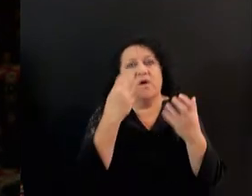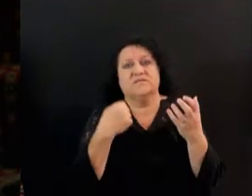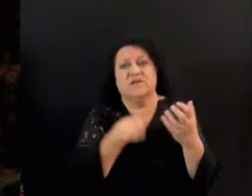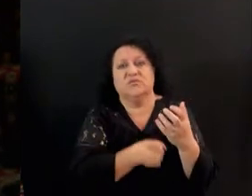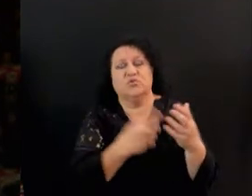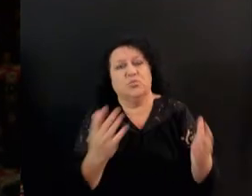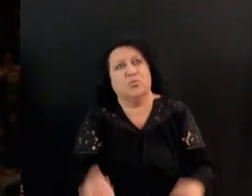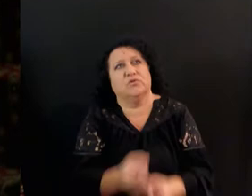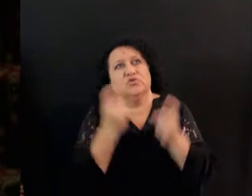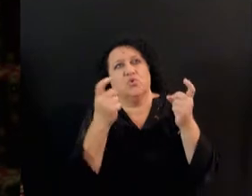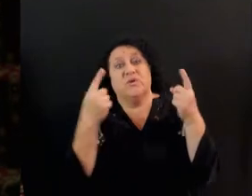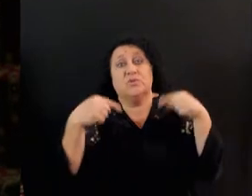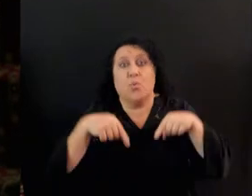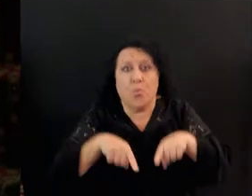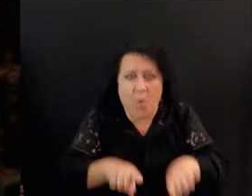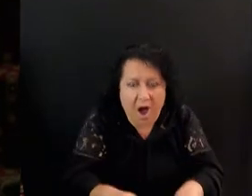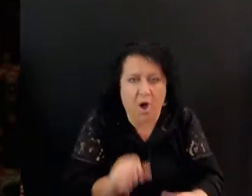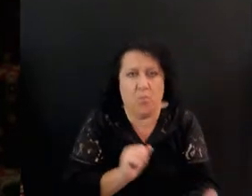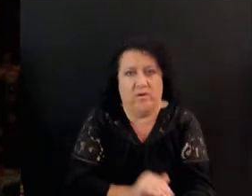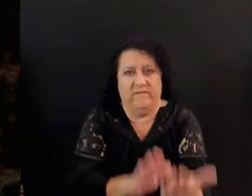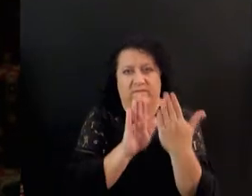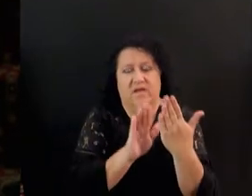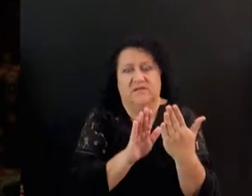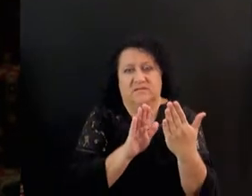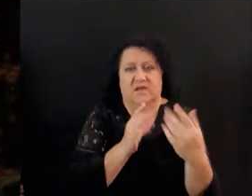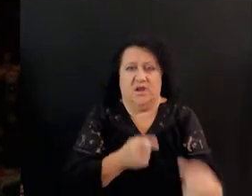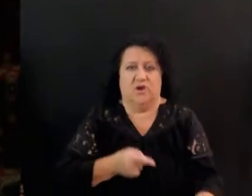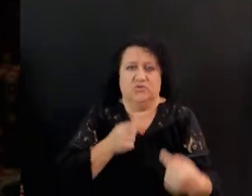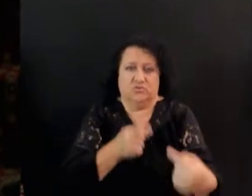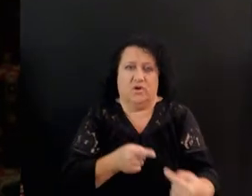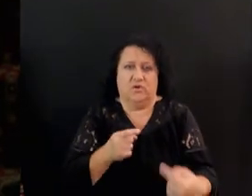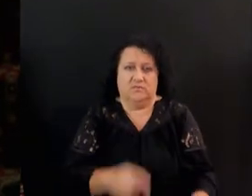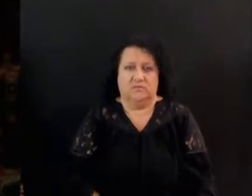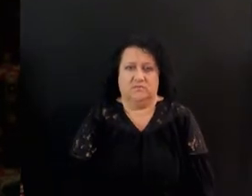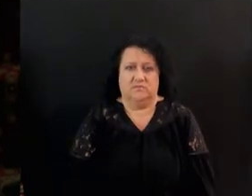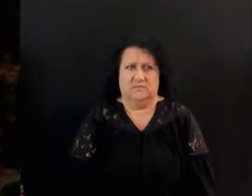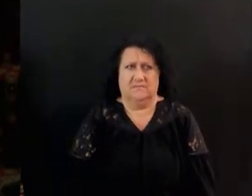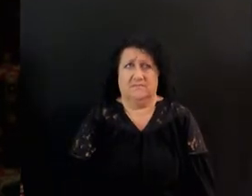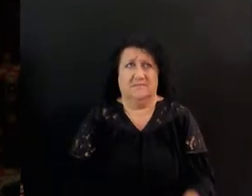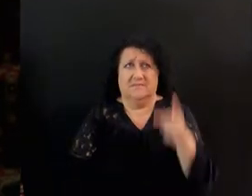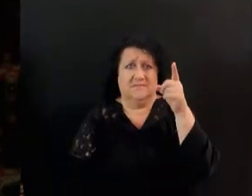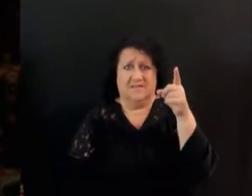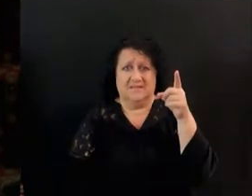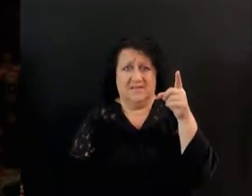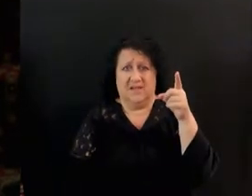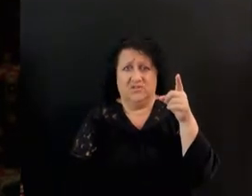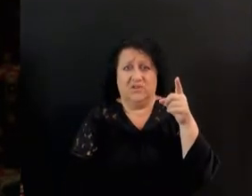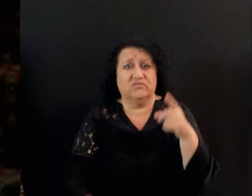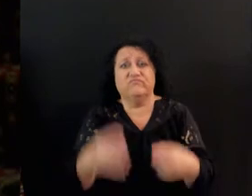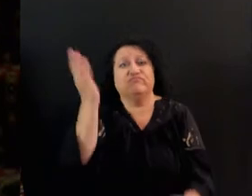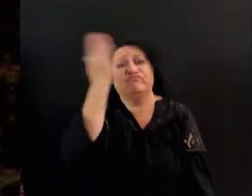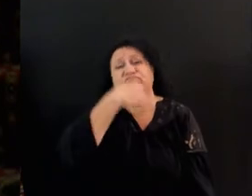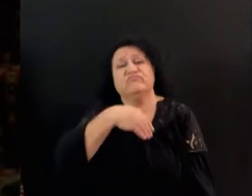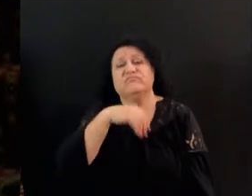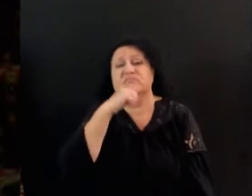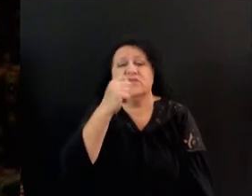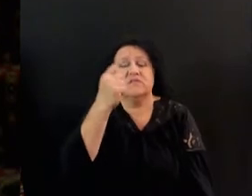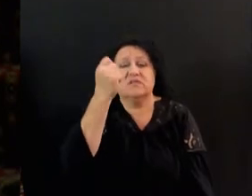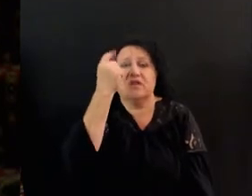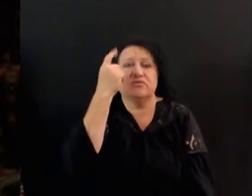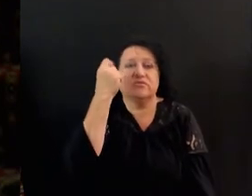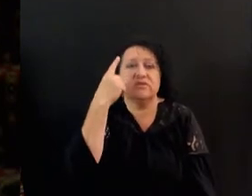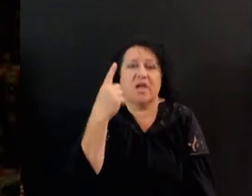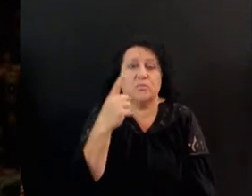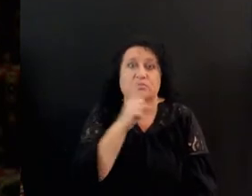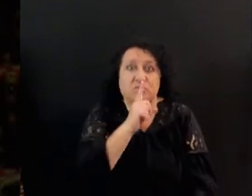troubles. Is our shepherd out of touch with reality? Hardly. Jesus is the only shepherd who knows what